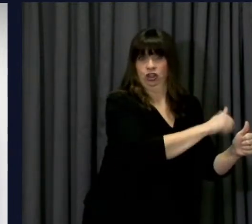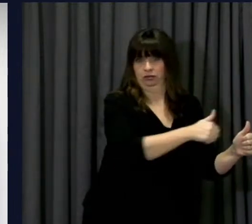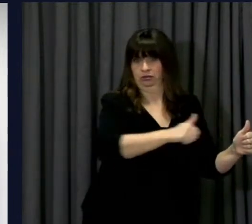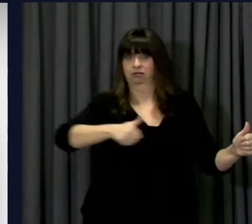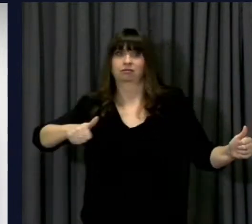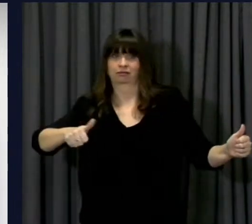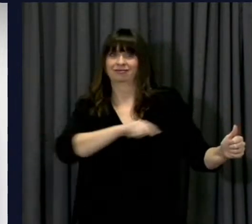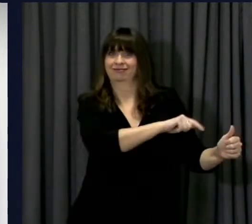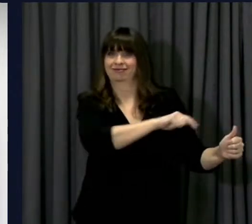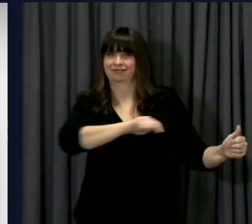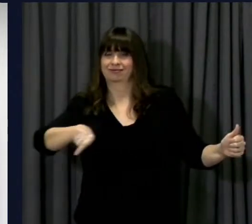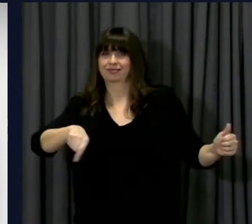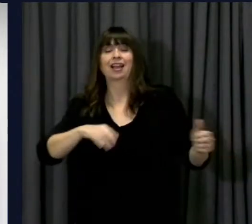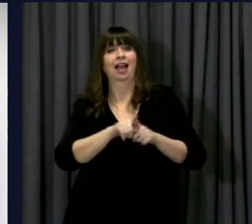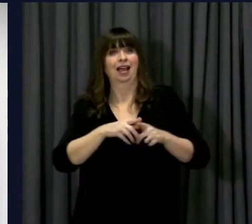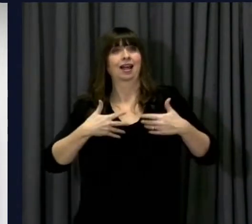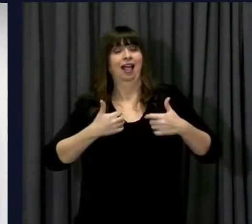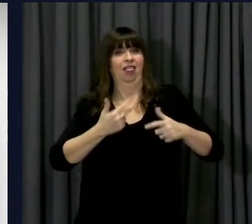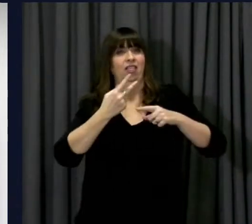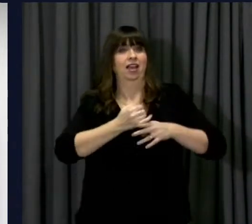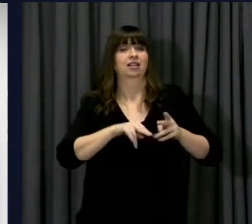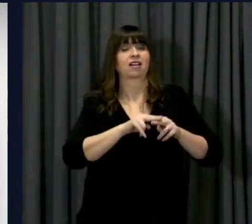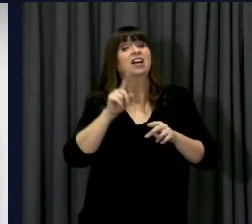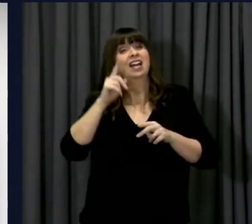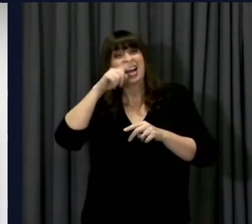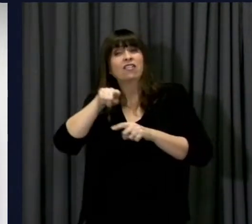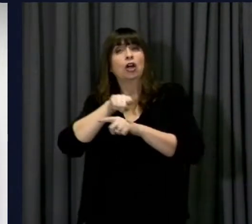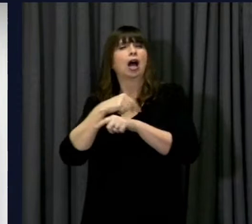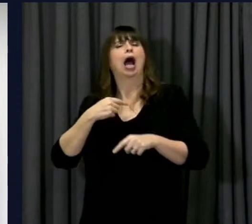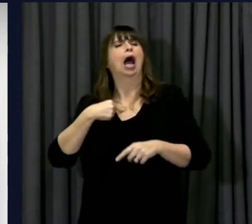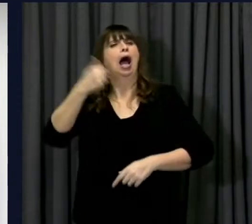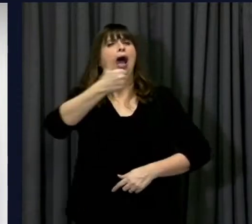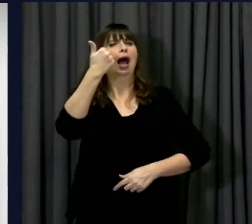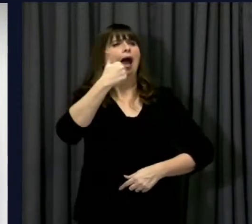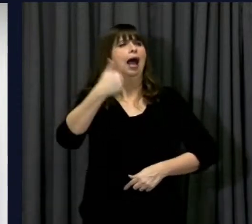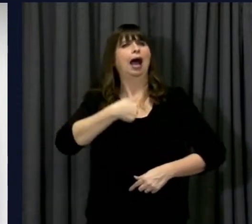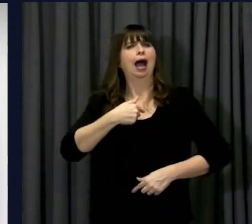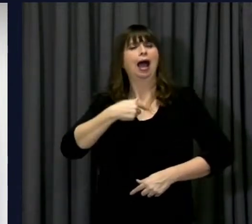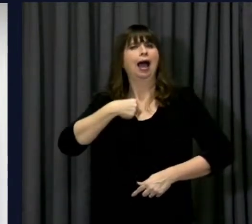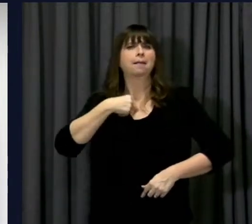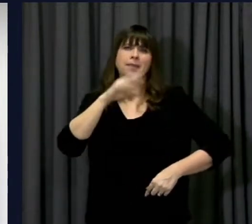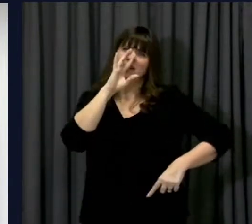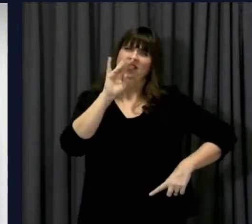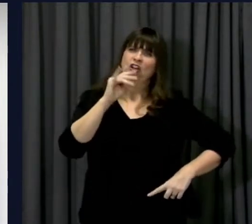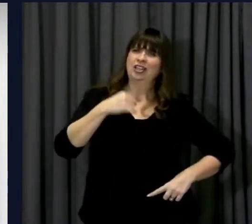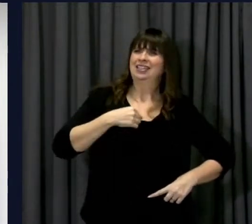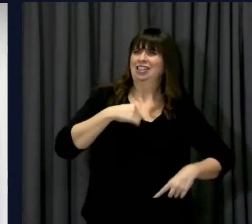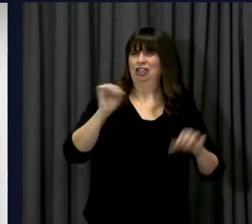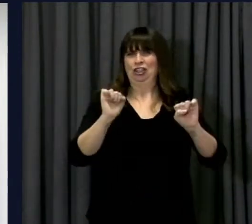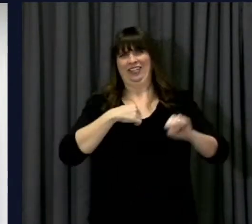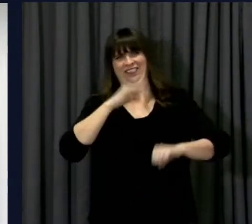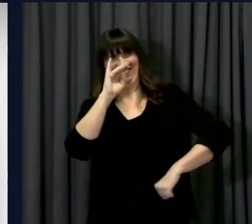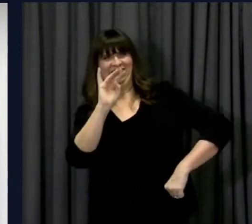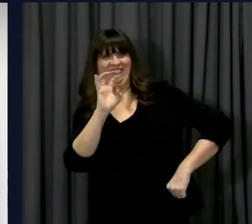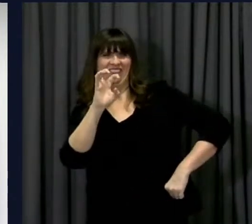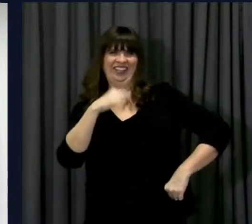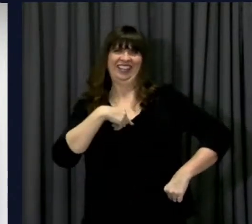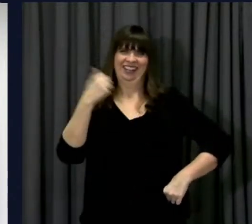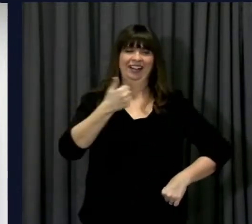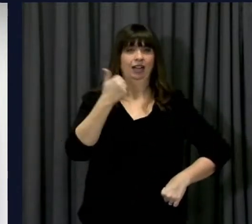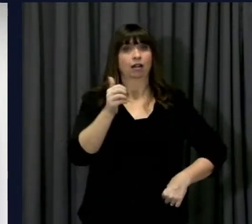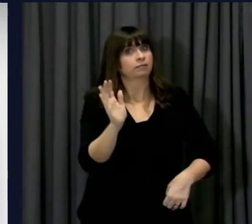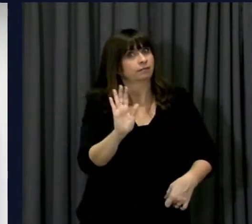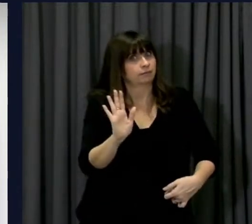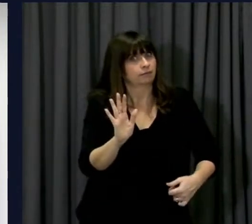care staff. That does not mean if you're under the age of 50, you can expect to be harm-free. It's why we've got a continued focus on